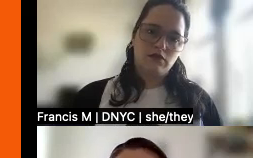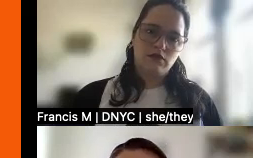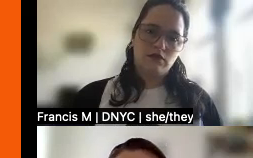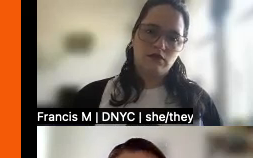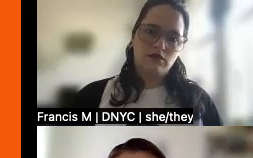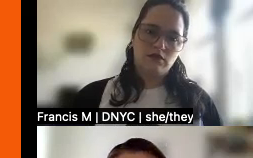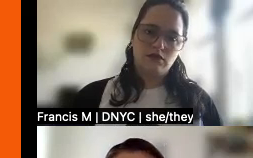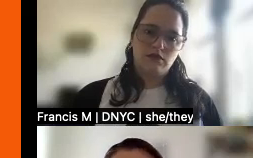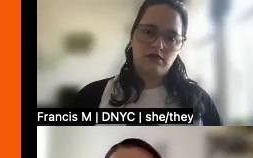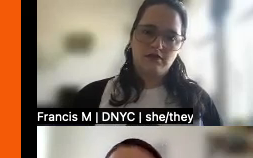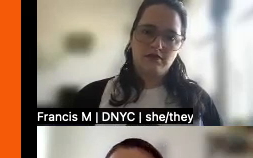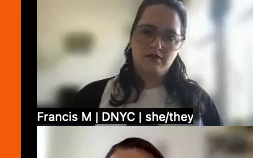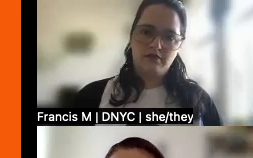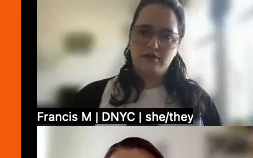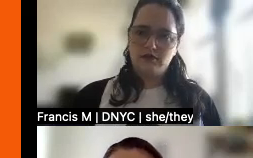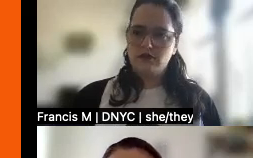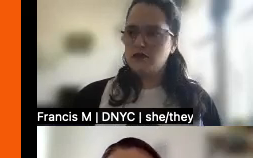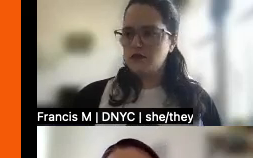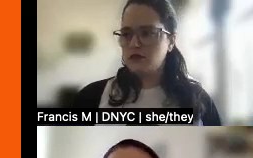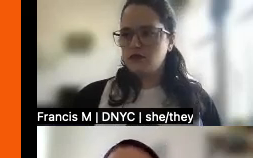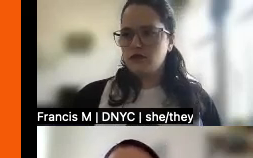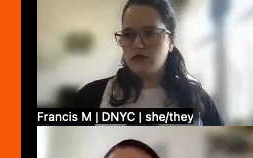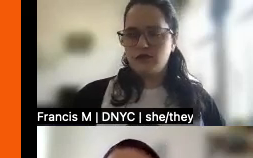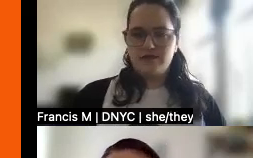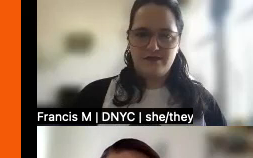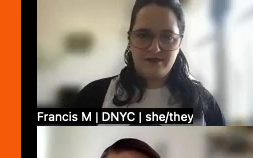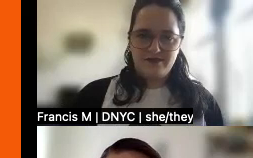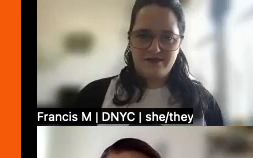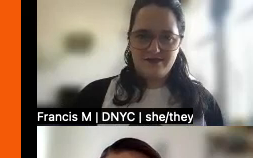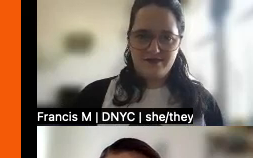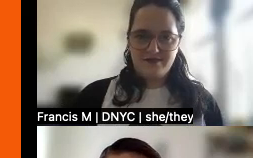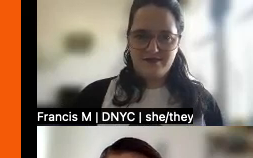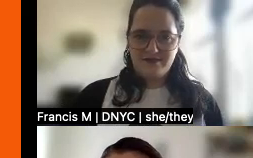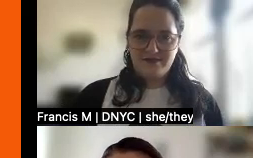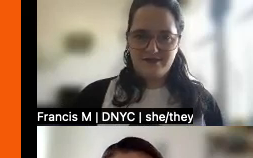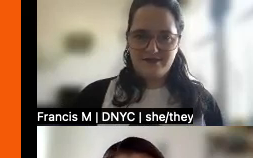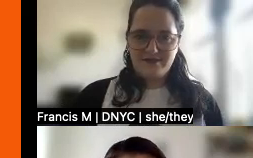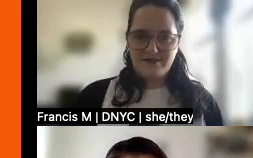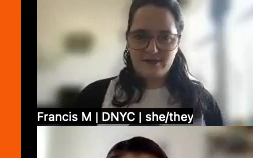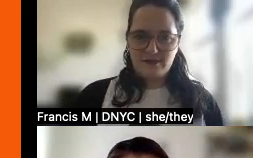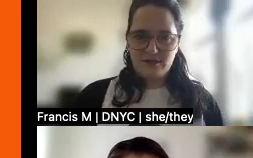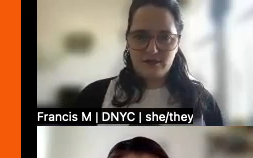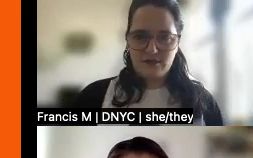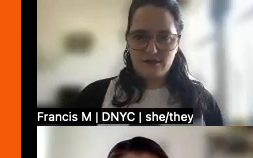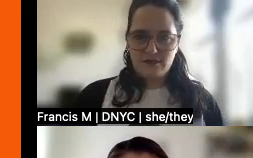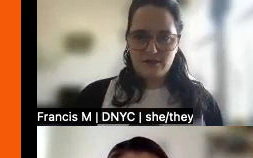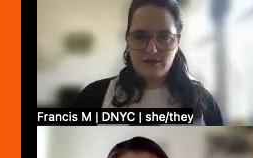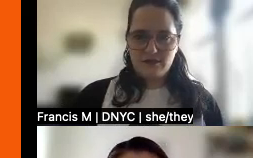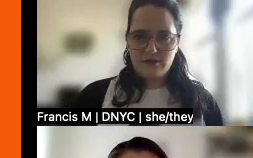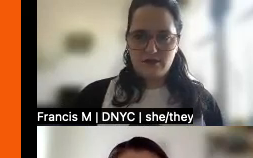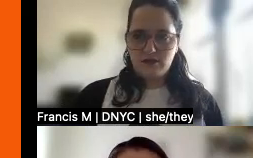$71,117. Just some statistics and background on our funding priorities.